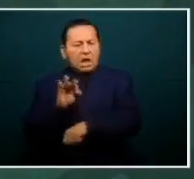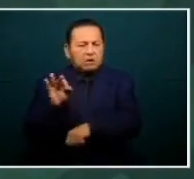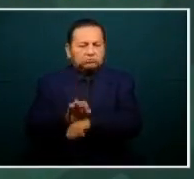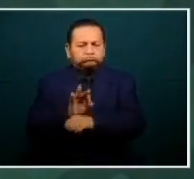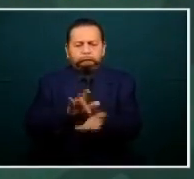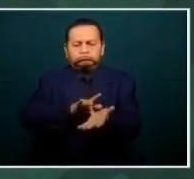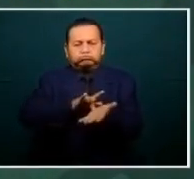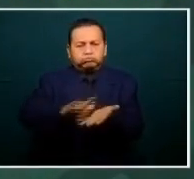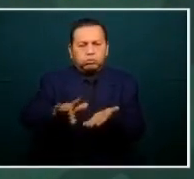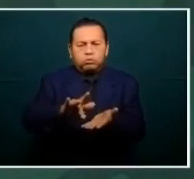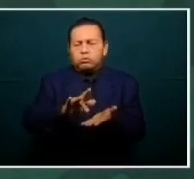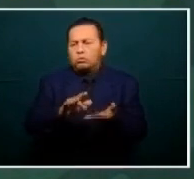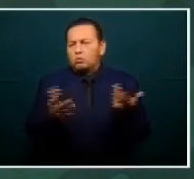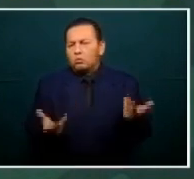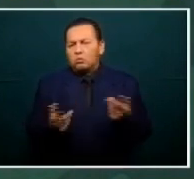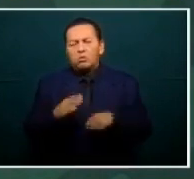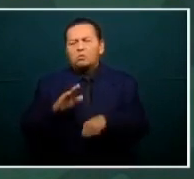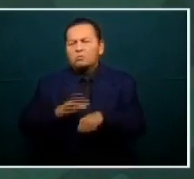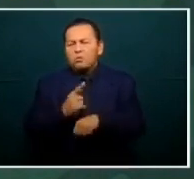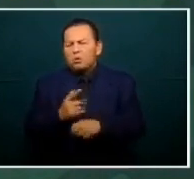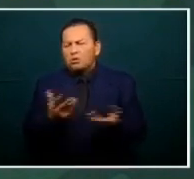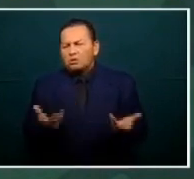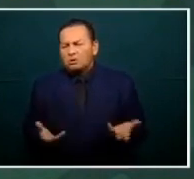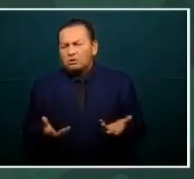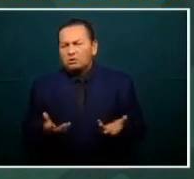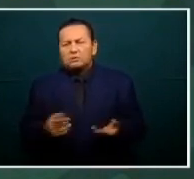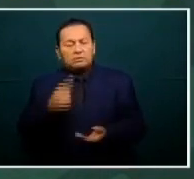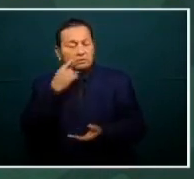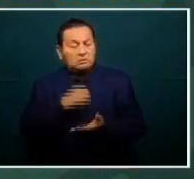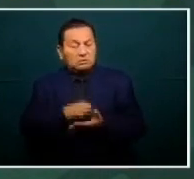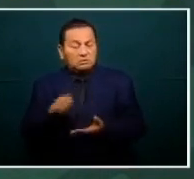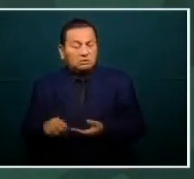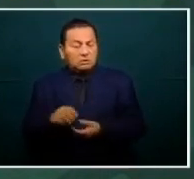beliefs and all, that we defend Mexico,